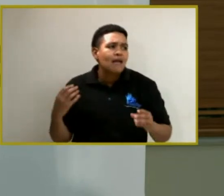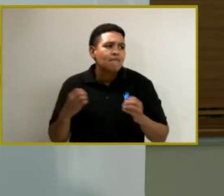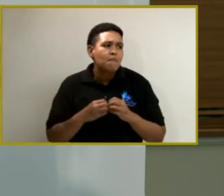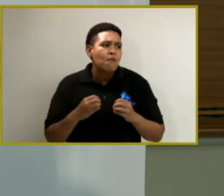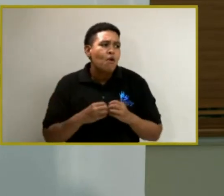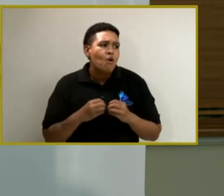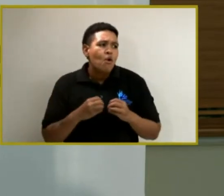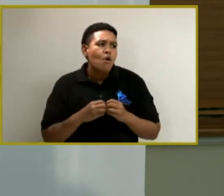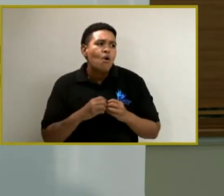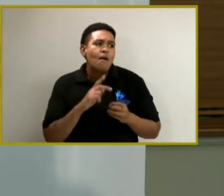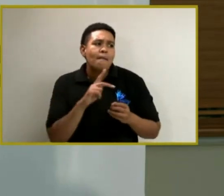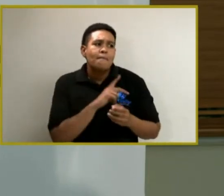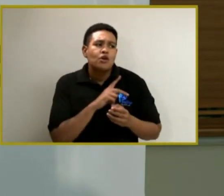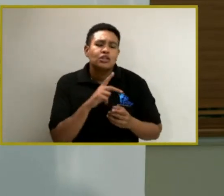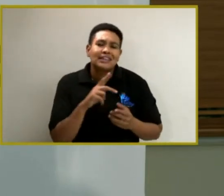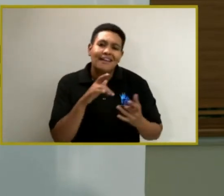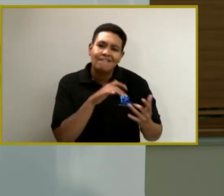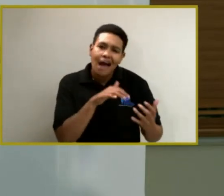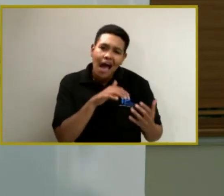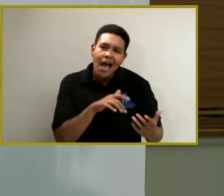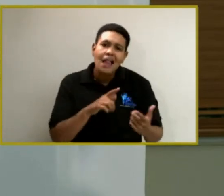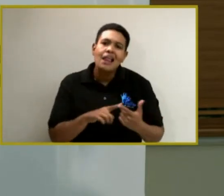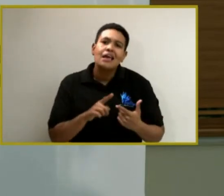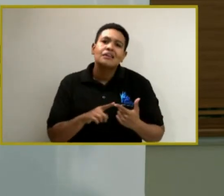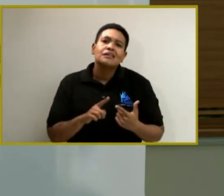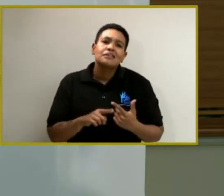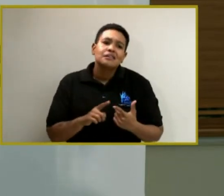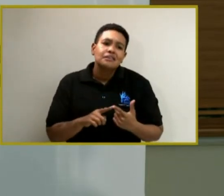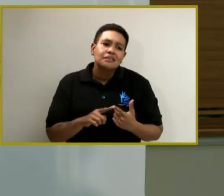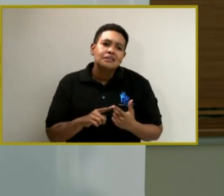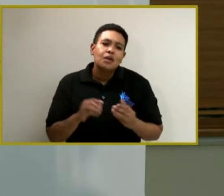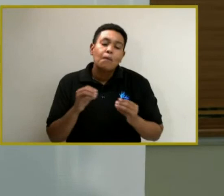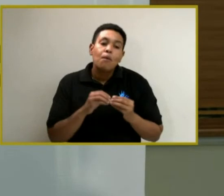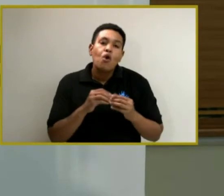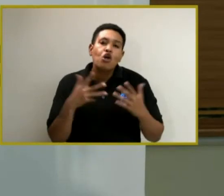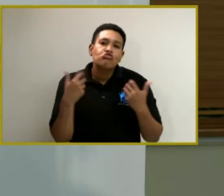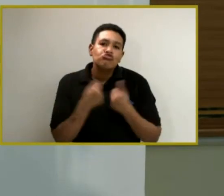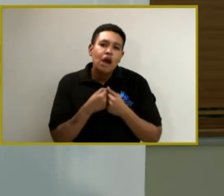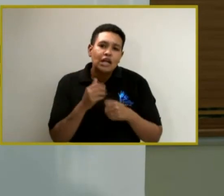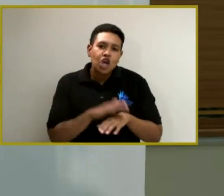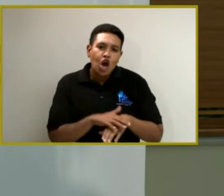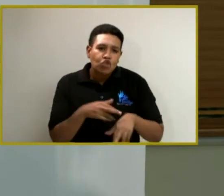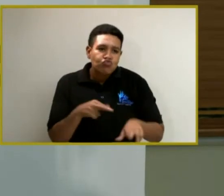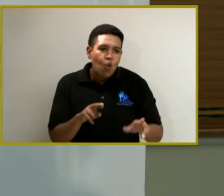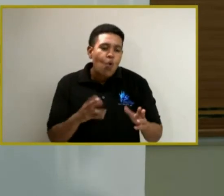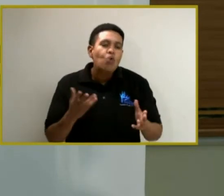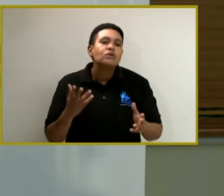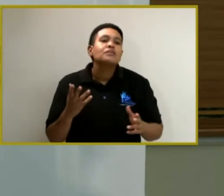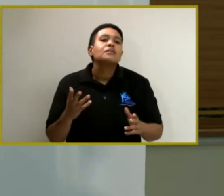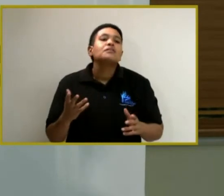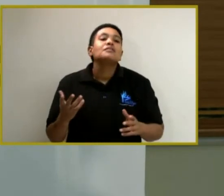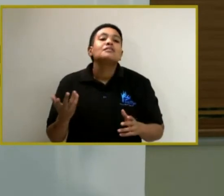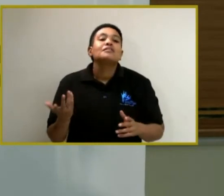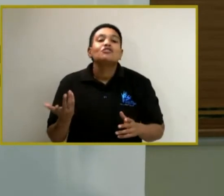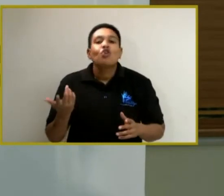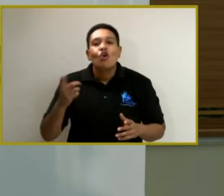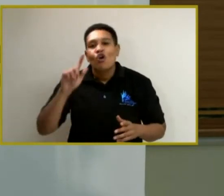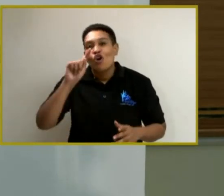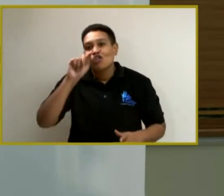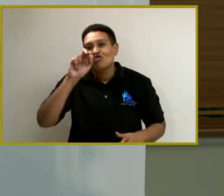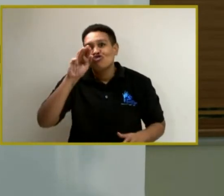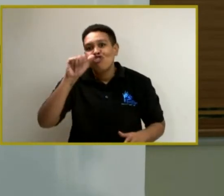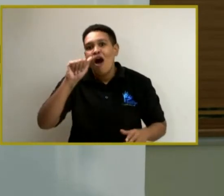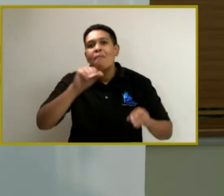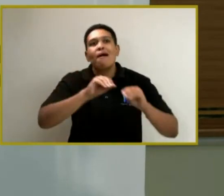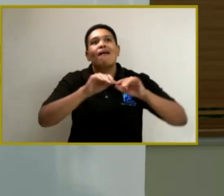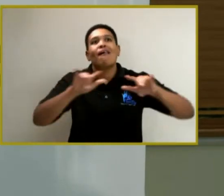interpersonal violence. We tend to have more crashes on the road. So there, from trauma, there is an